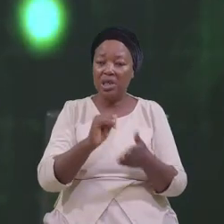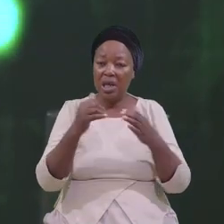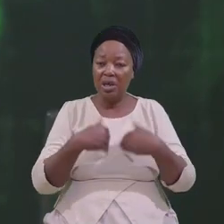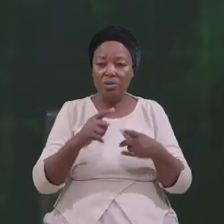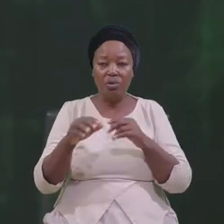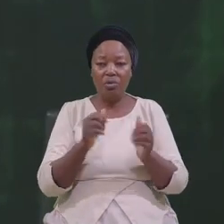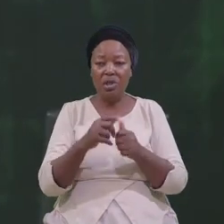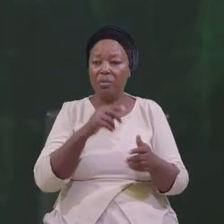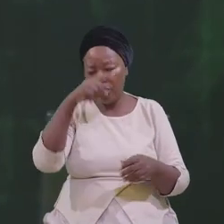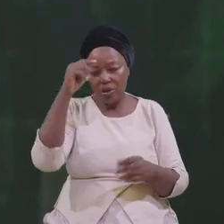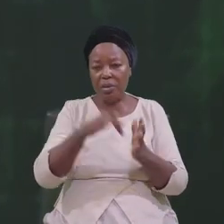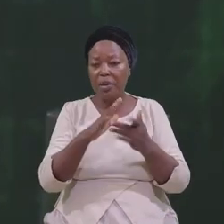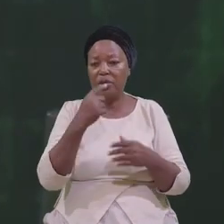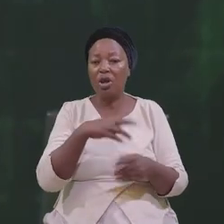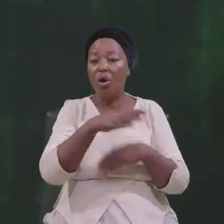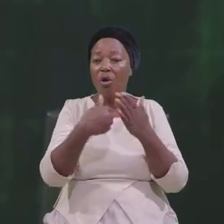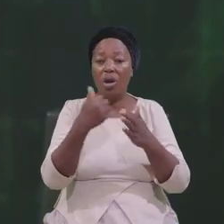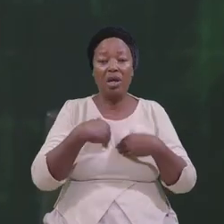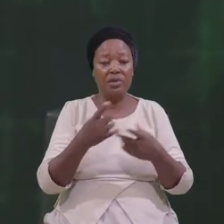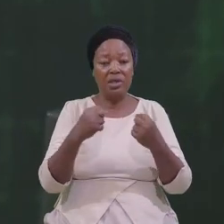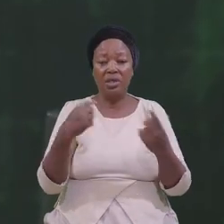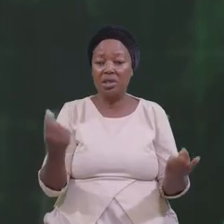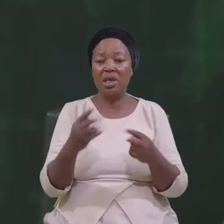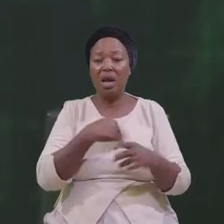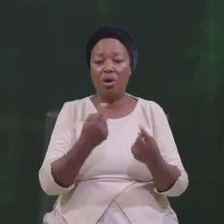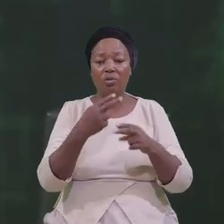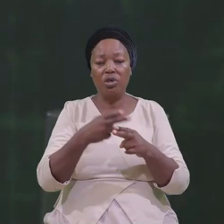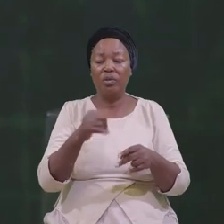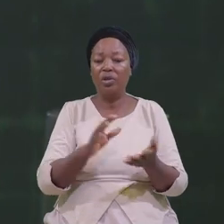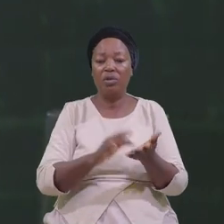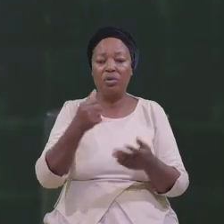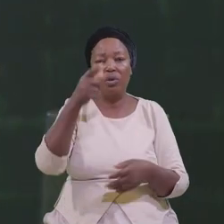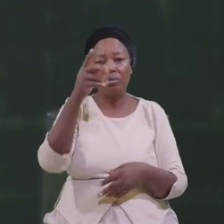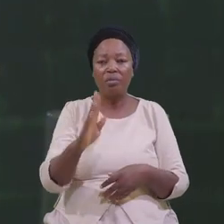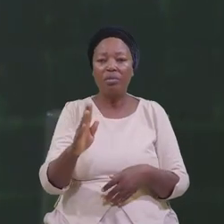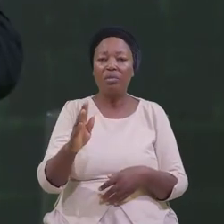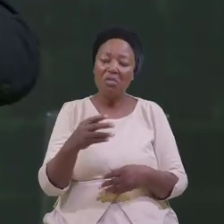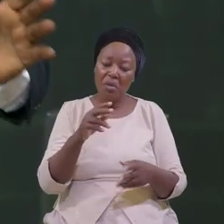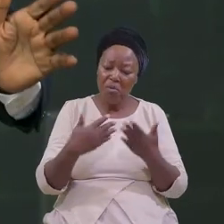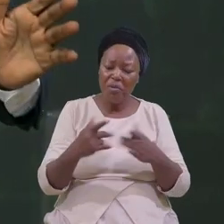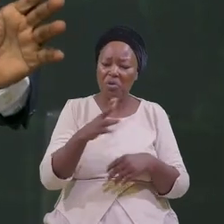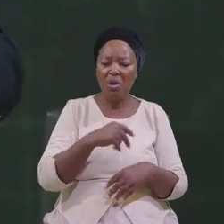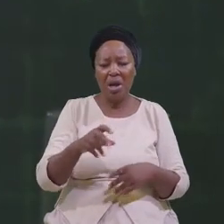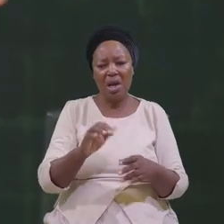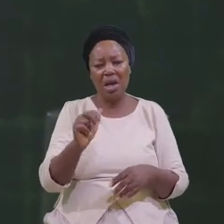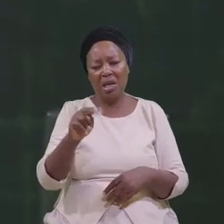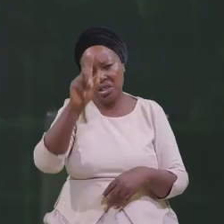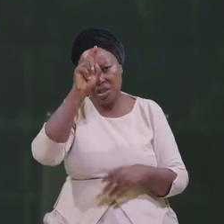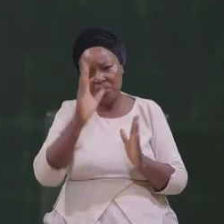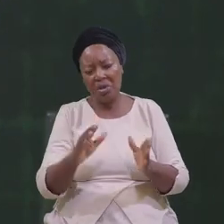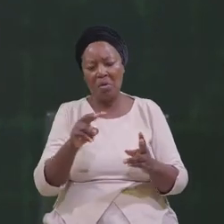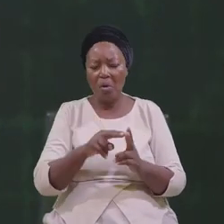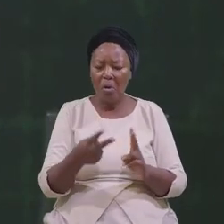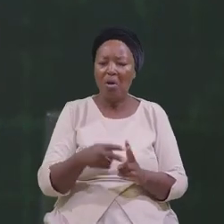all have sinned and come short of the glory of God. Whether you are an Egyptian or an Israelite, all